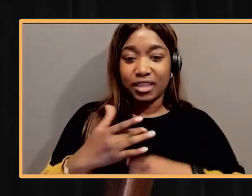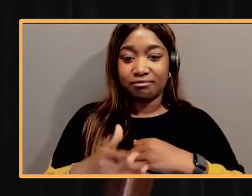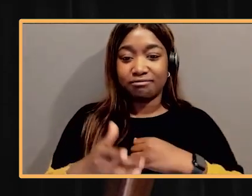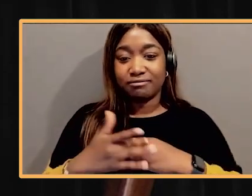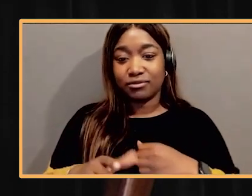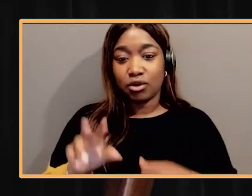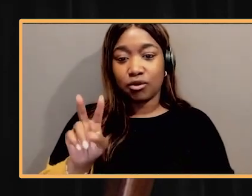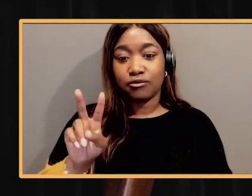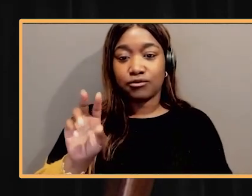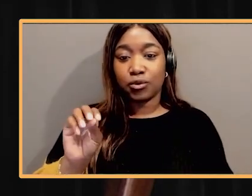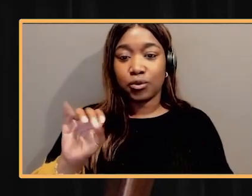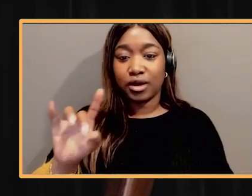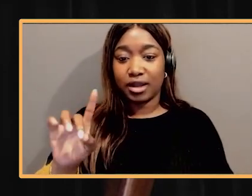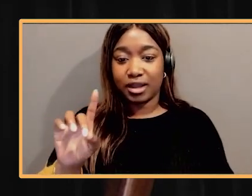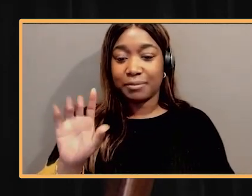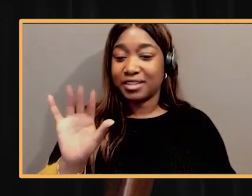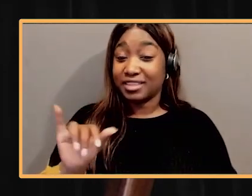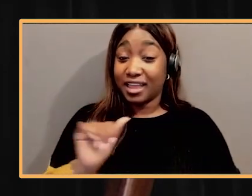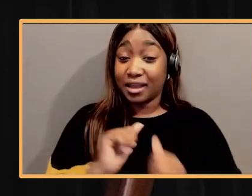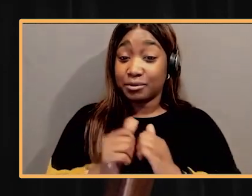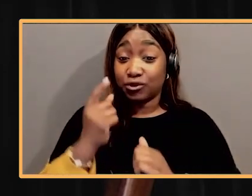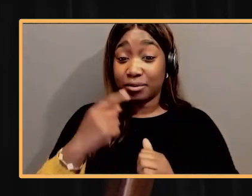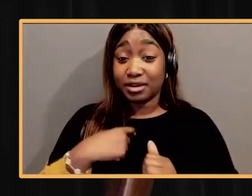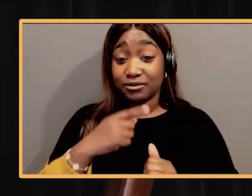me is really concerning. And I think it